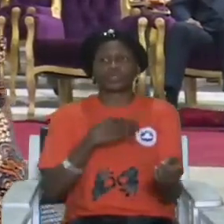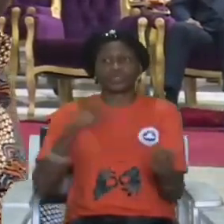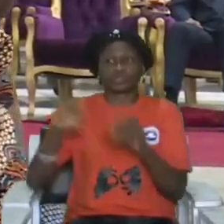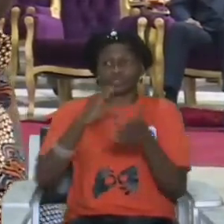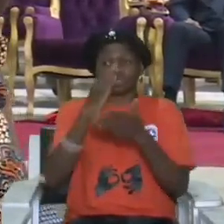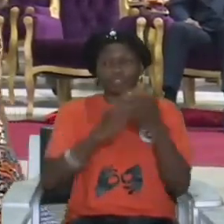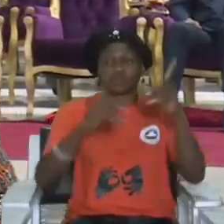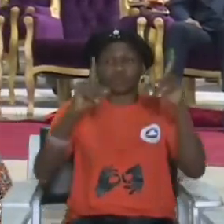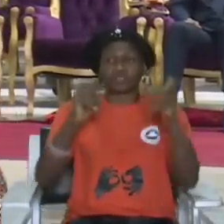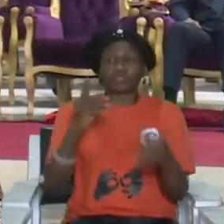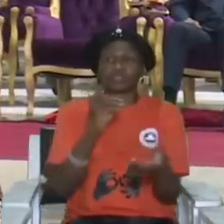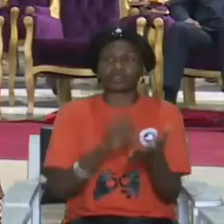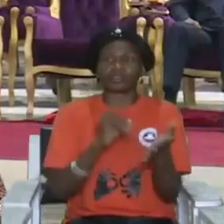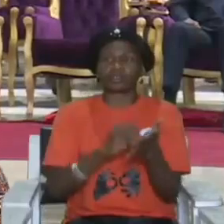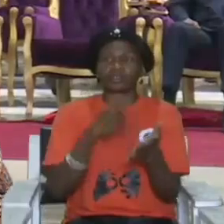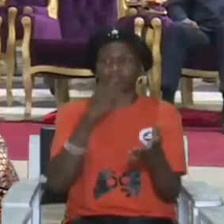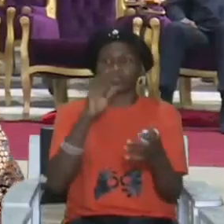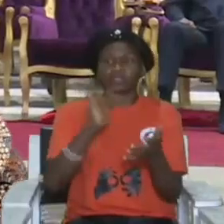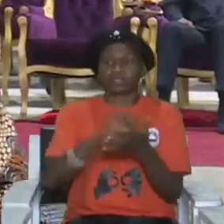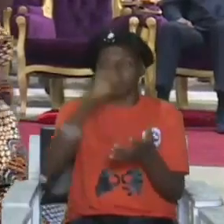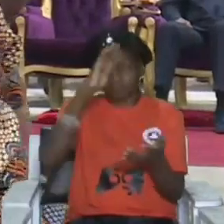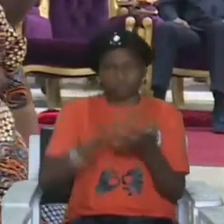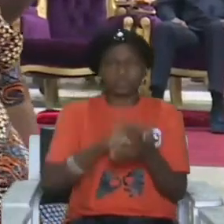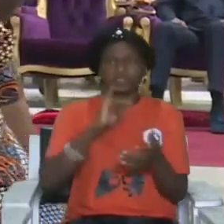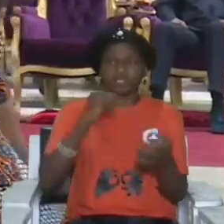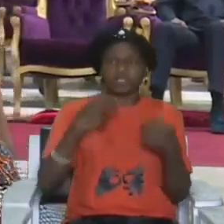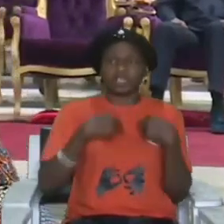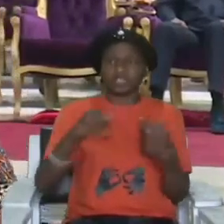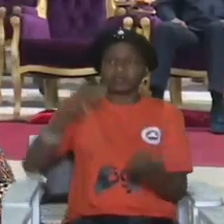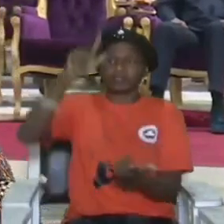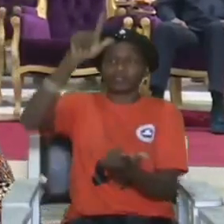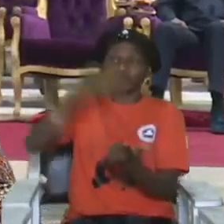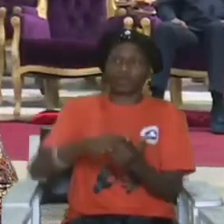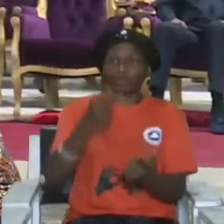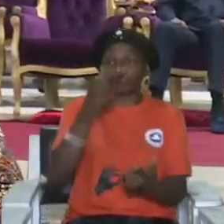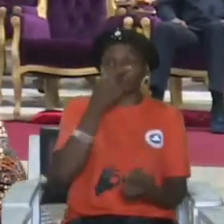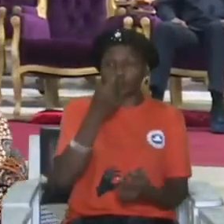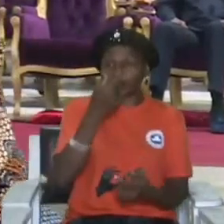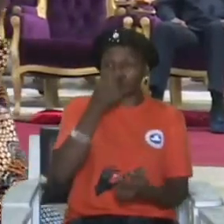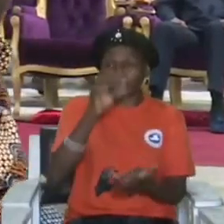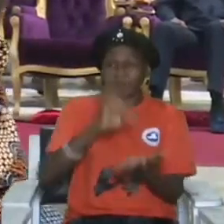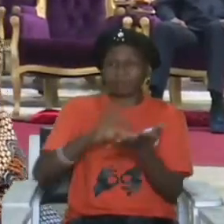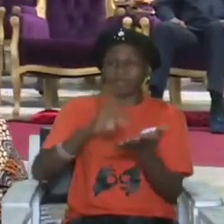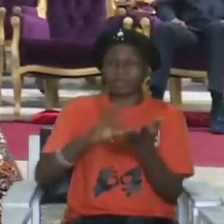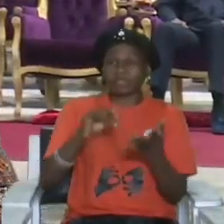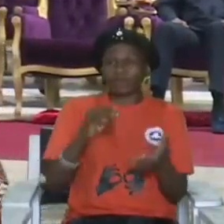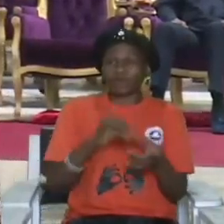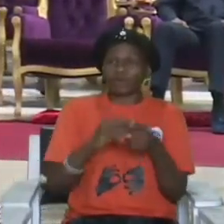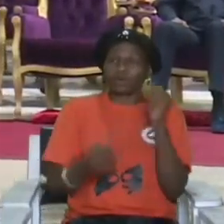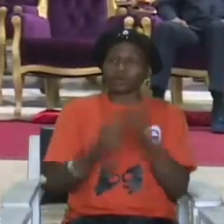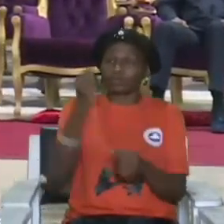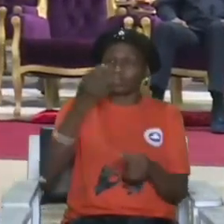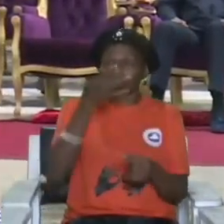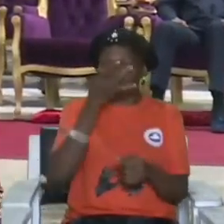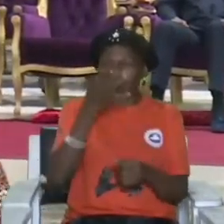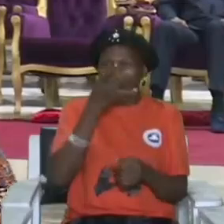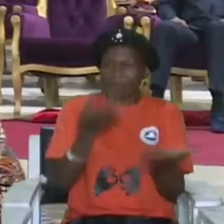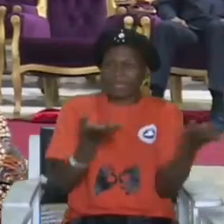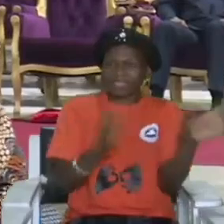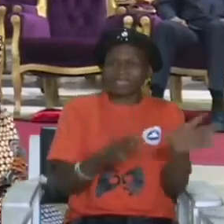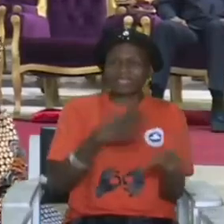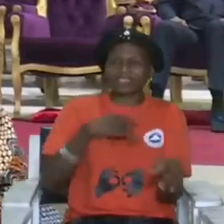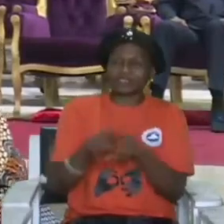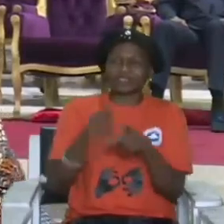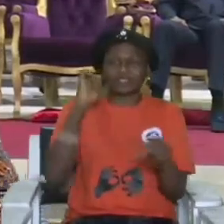certain tests. The doctor said my husband was having low sperm count, or most of the sperm are dead. And also that